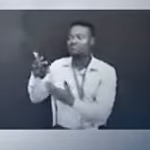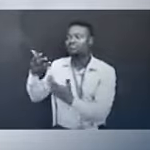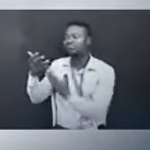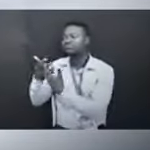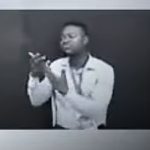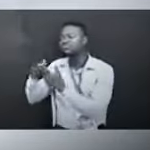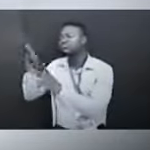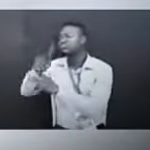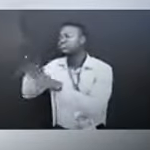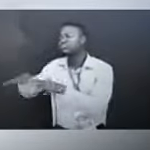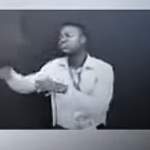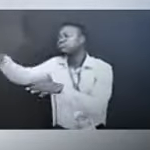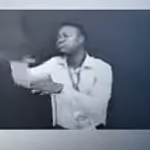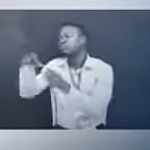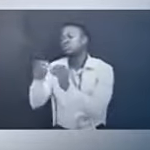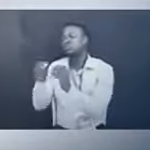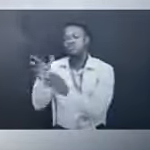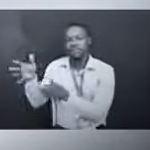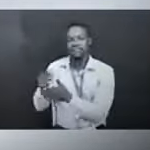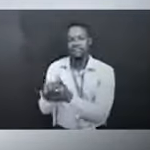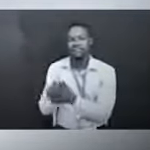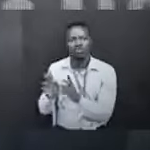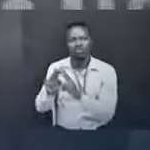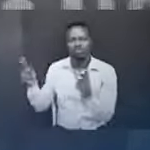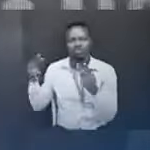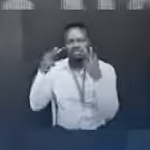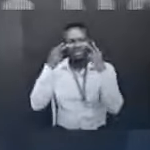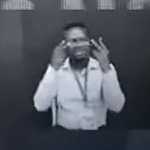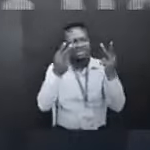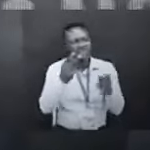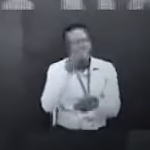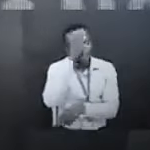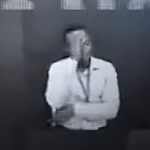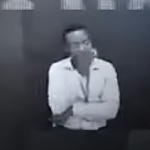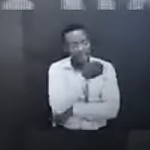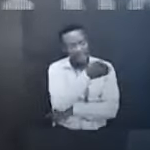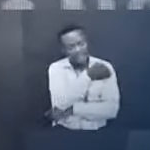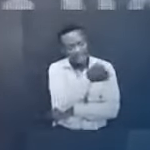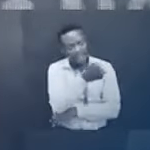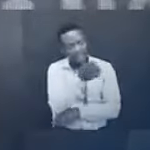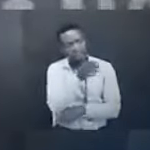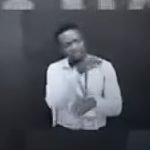And so I saw this man with the wives.